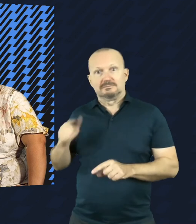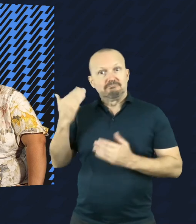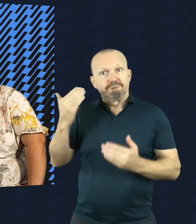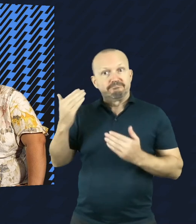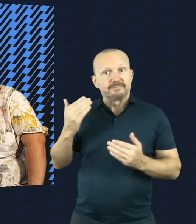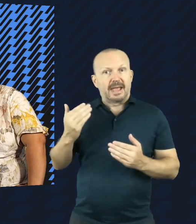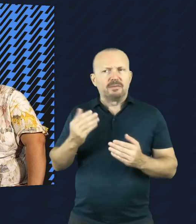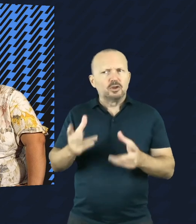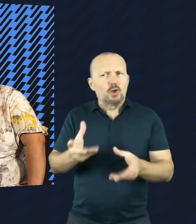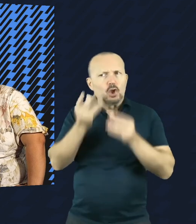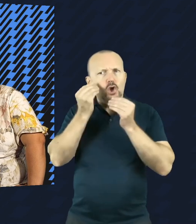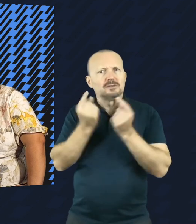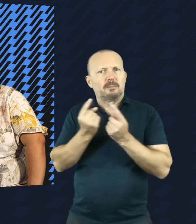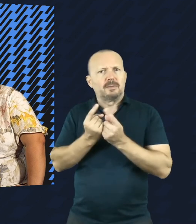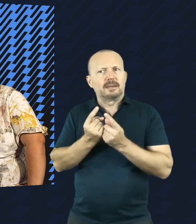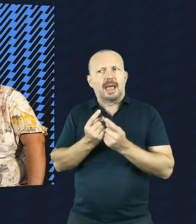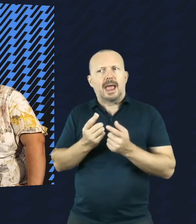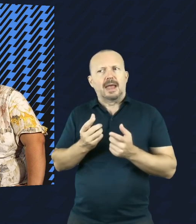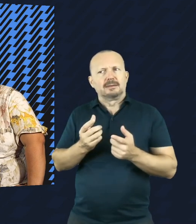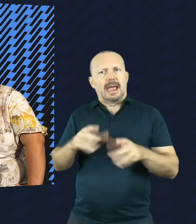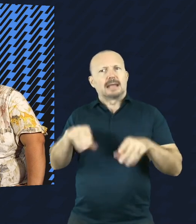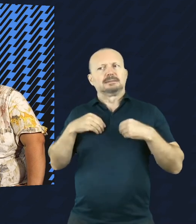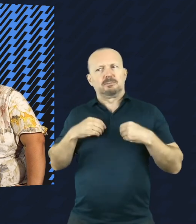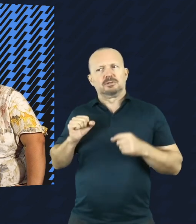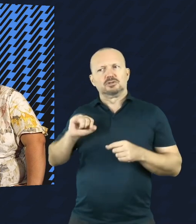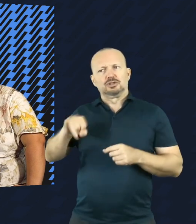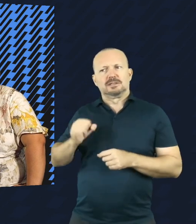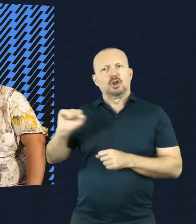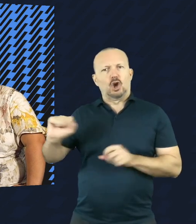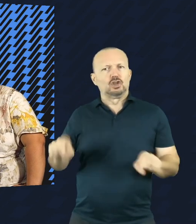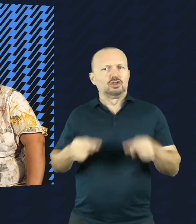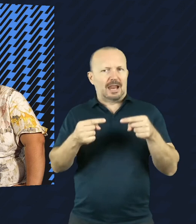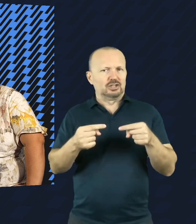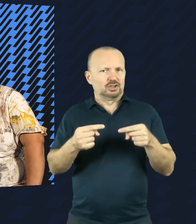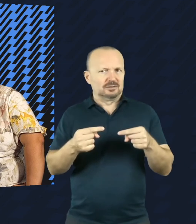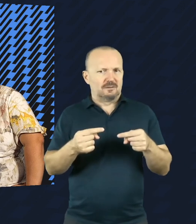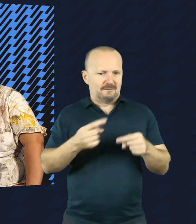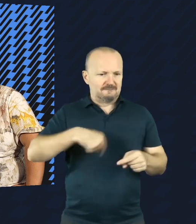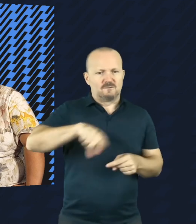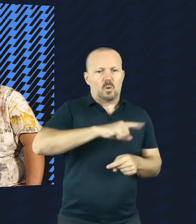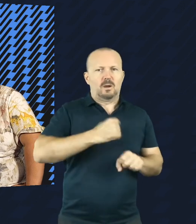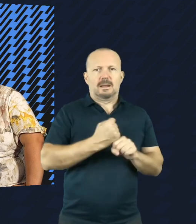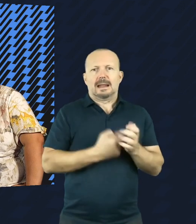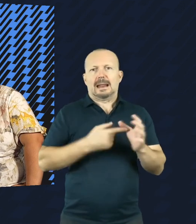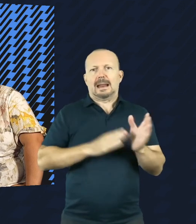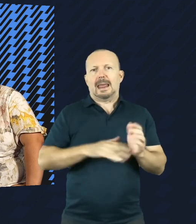pick up that wero that Jacinta's put down for us as the glam sector and as people that work with